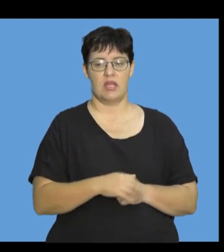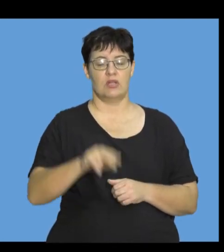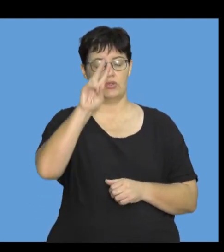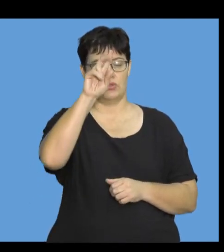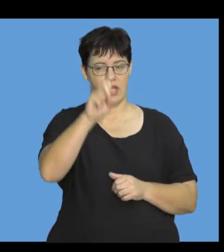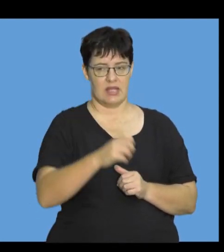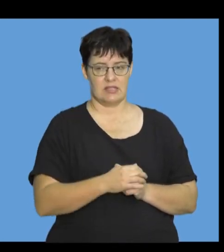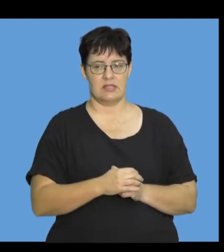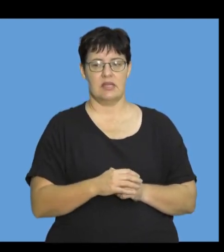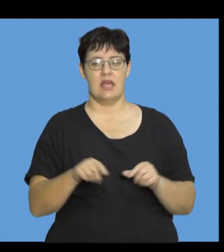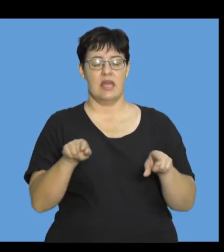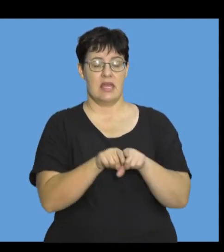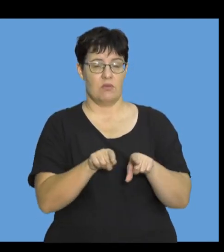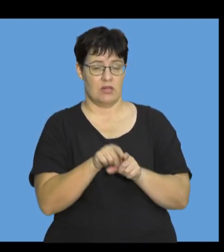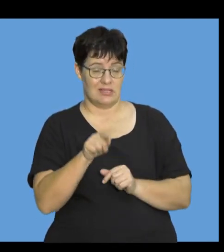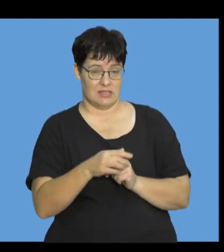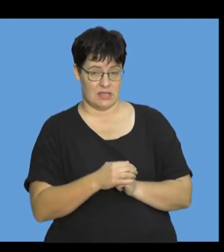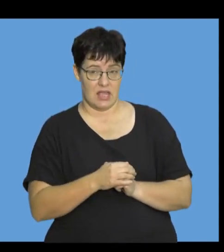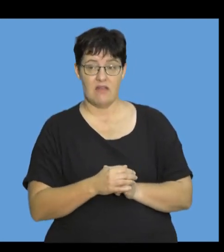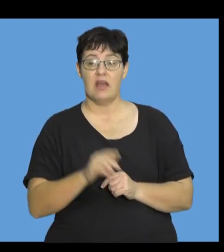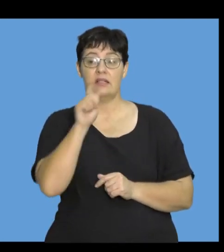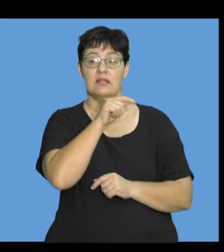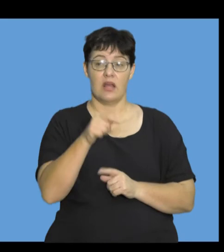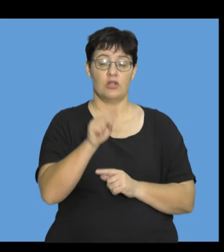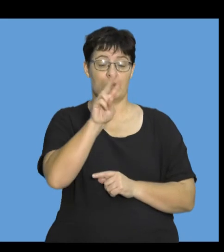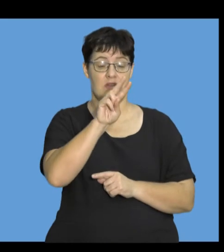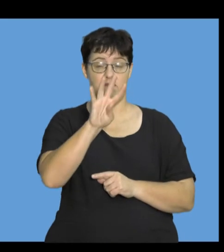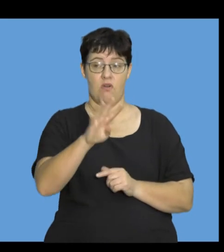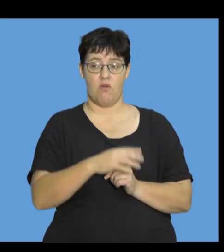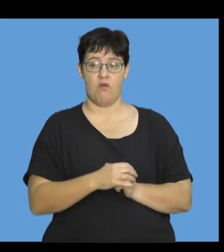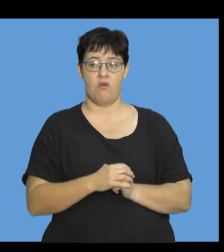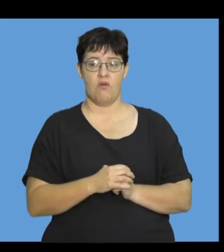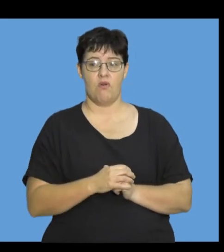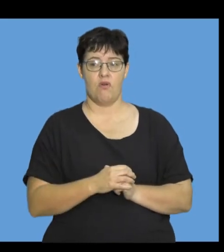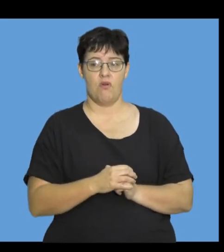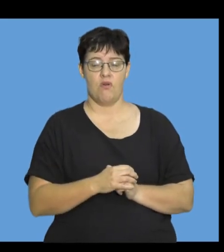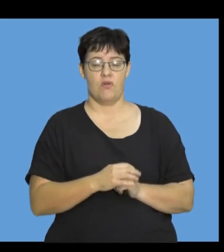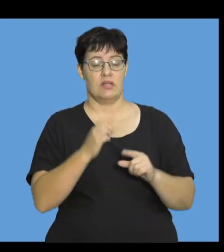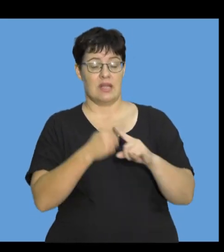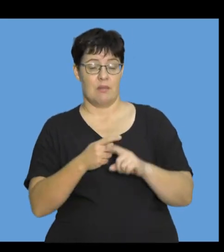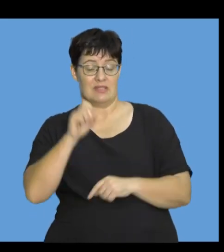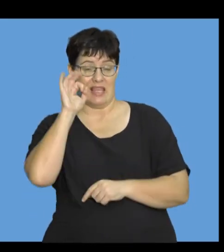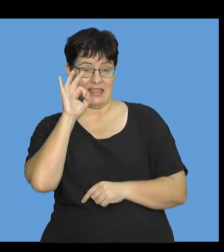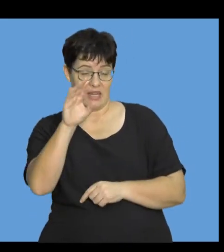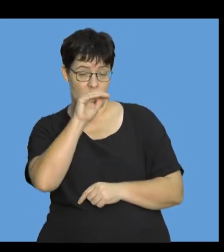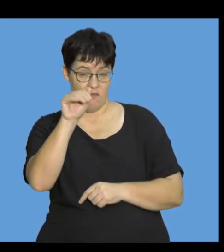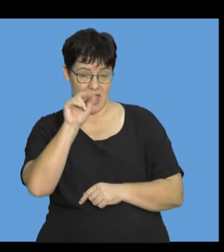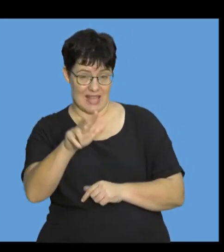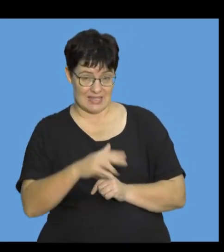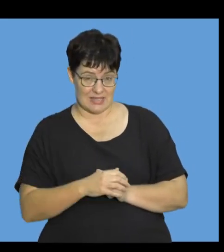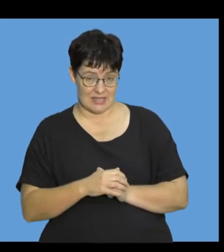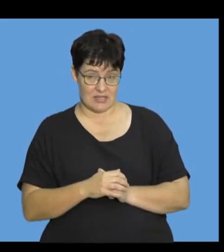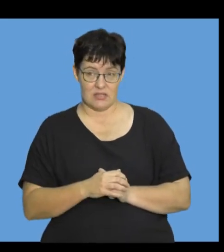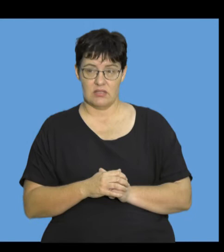exponent of 2x equals to, if I multiply the 24 by 3 over